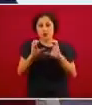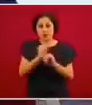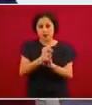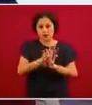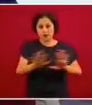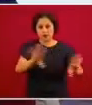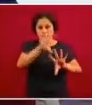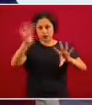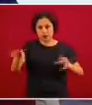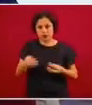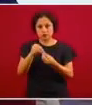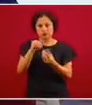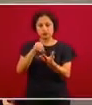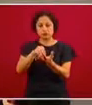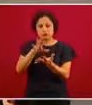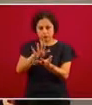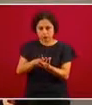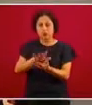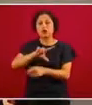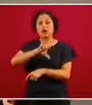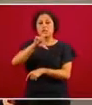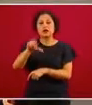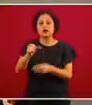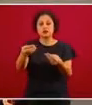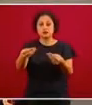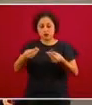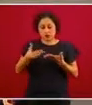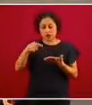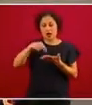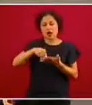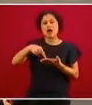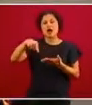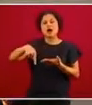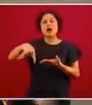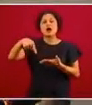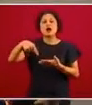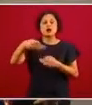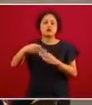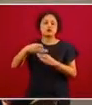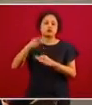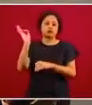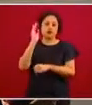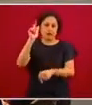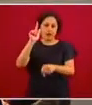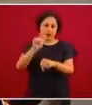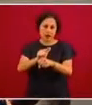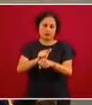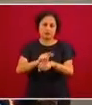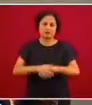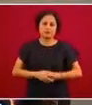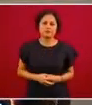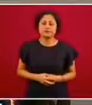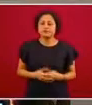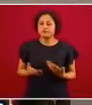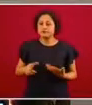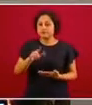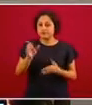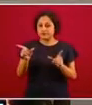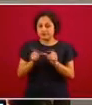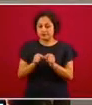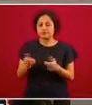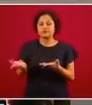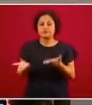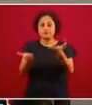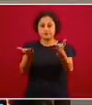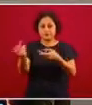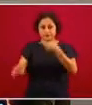COVID, then they have to notify, and then all of the different administrative levels have to see that they notify it, and